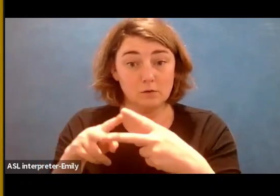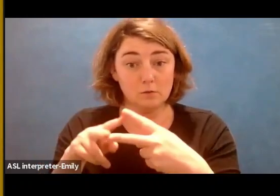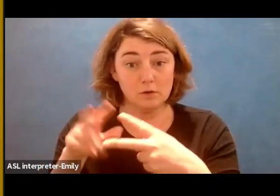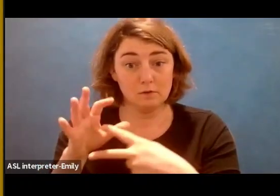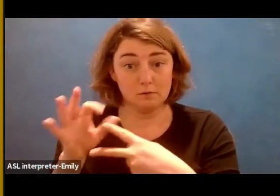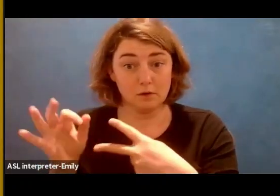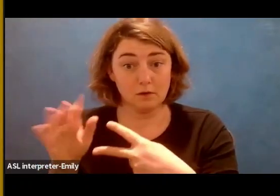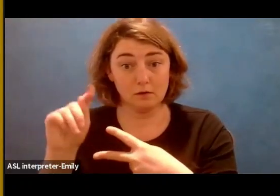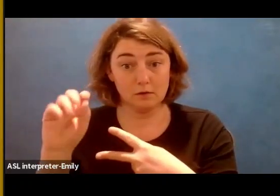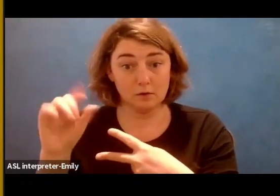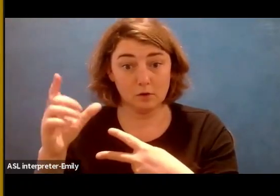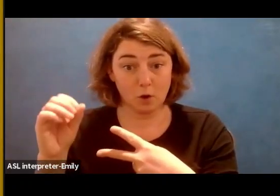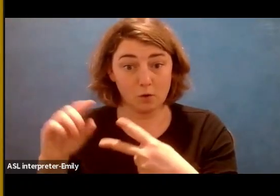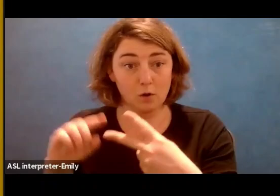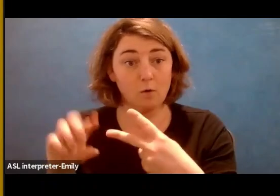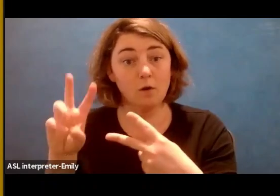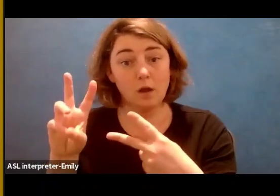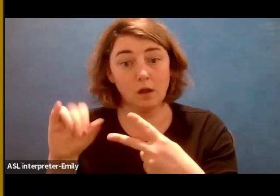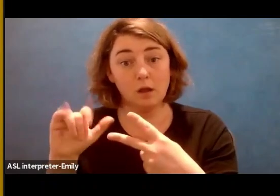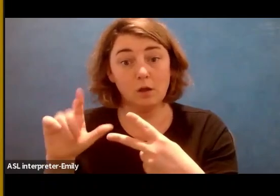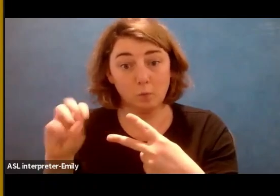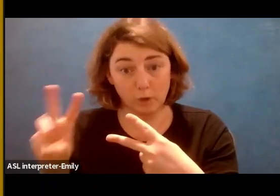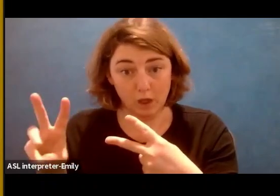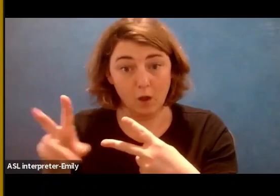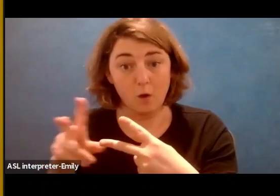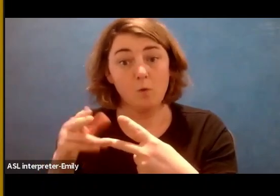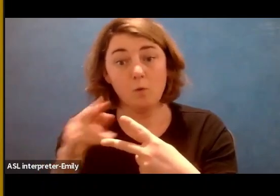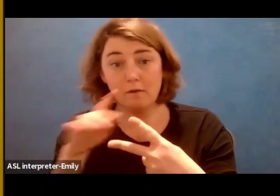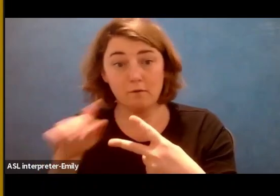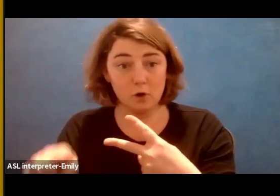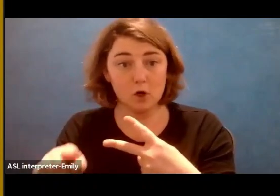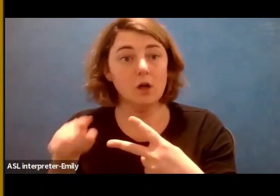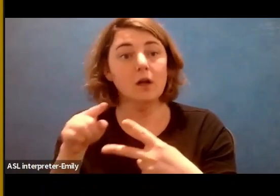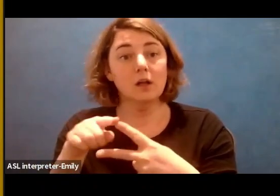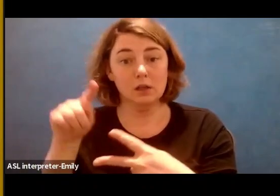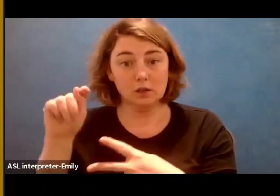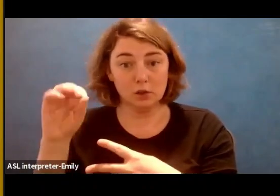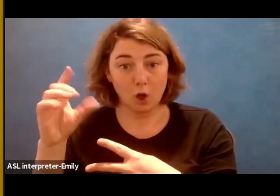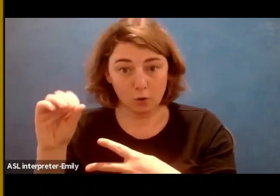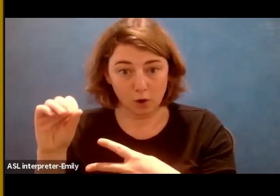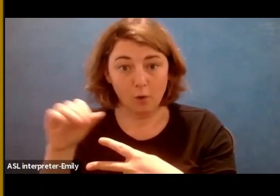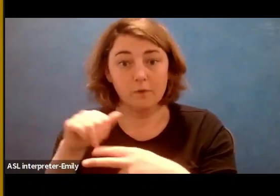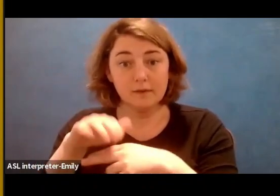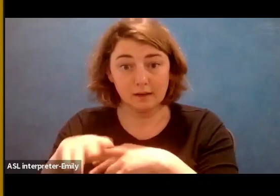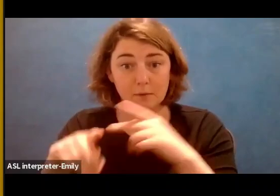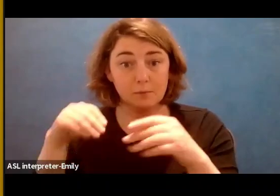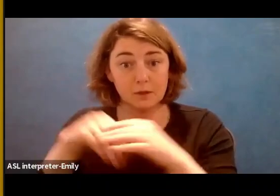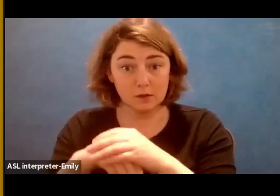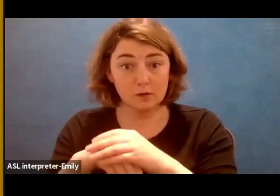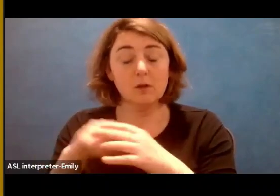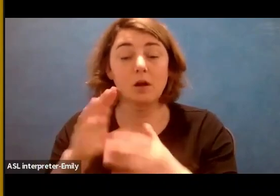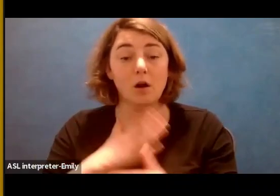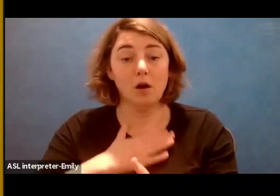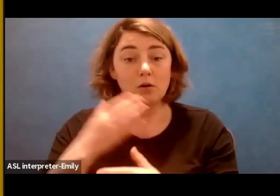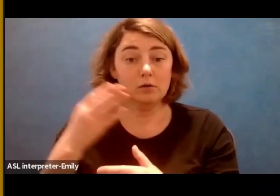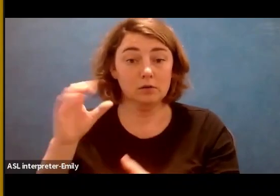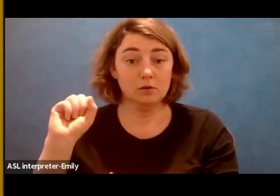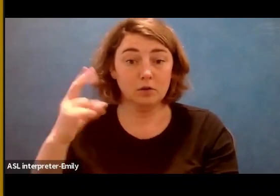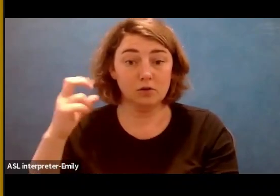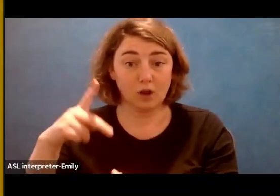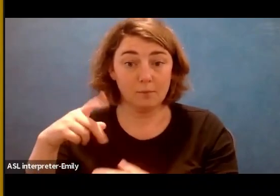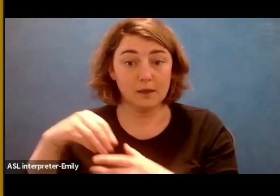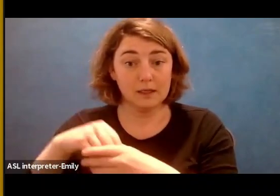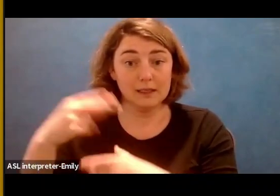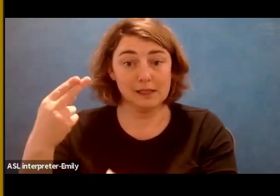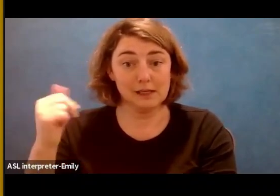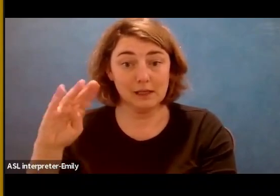River both work on our ramp projects. Togo sends people to our shop in Hibbing, and we send lumber to a